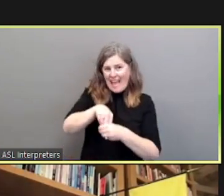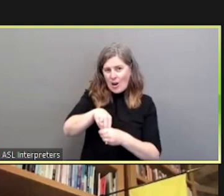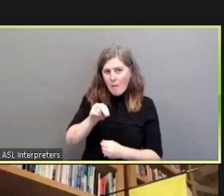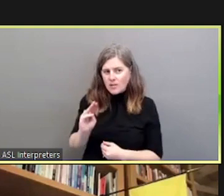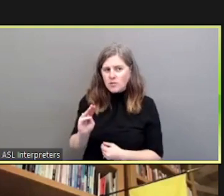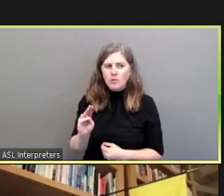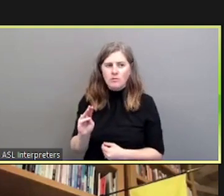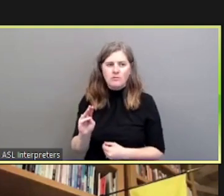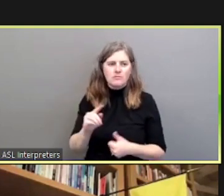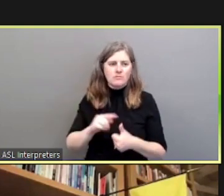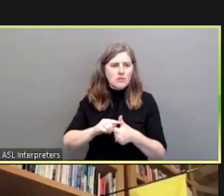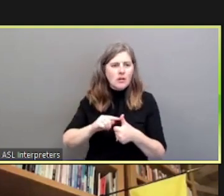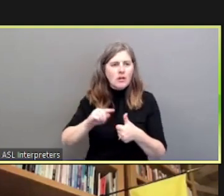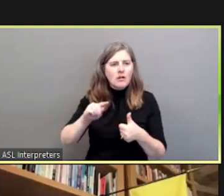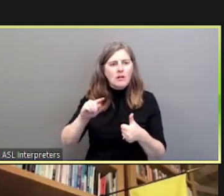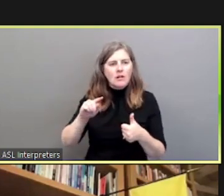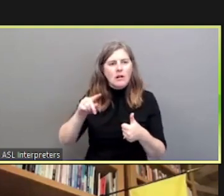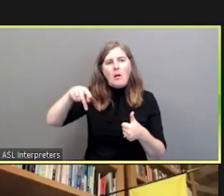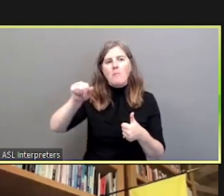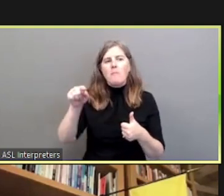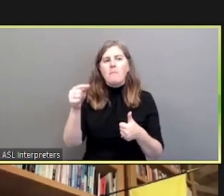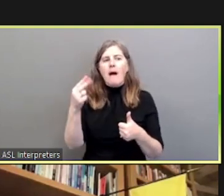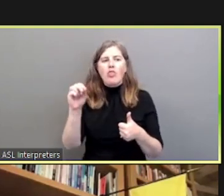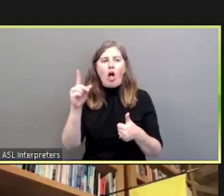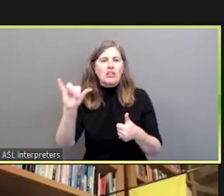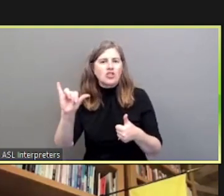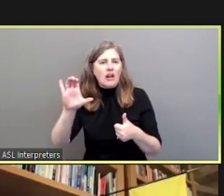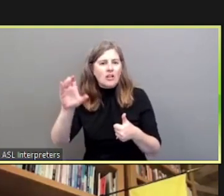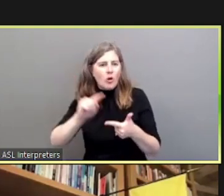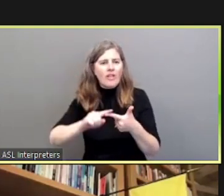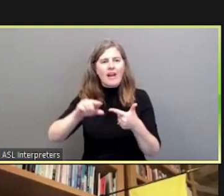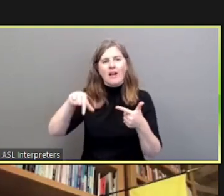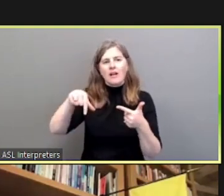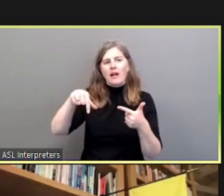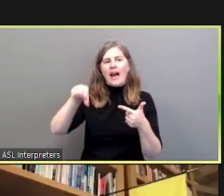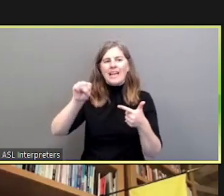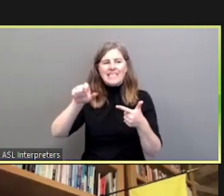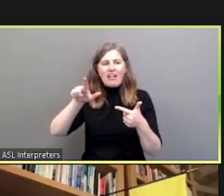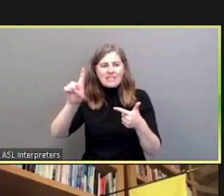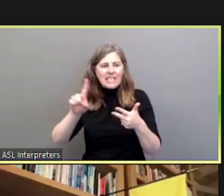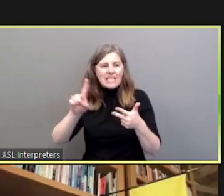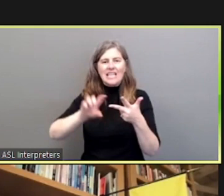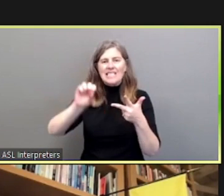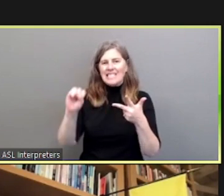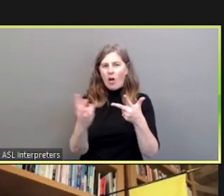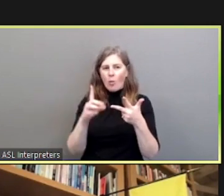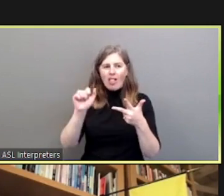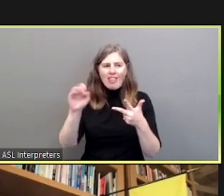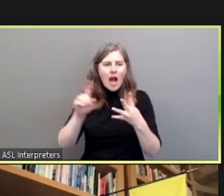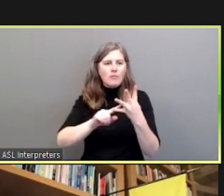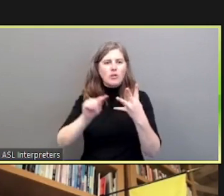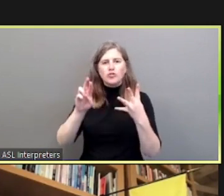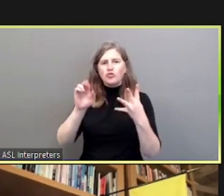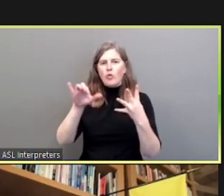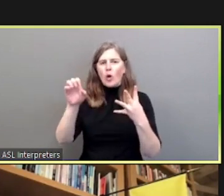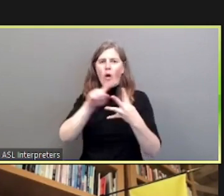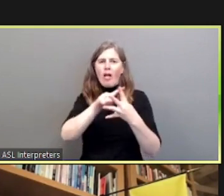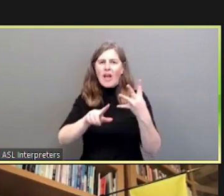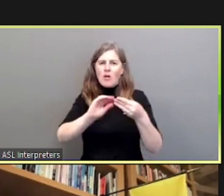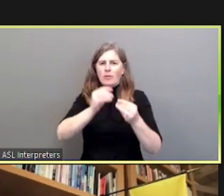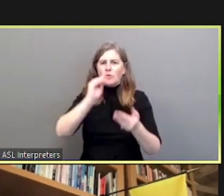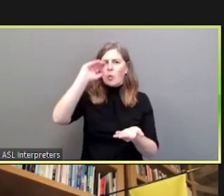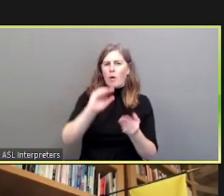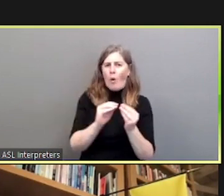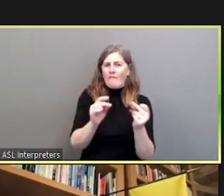pathology consultants, SLD, Southwest Labs, Tricor, to be as low as they possibly can. When folks go out of state, then